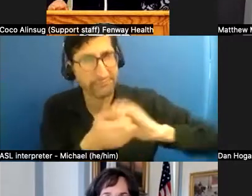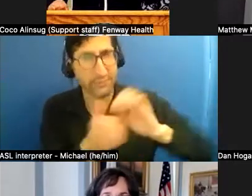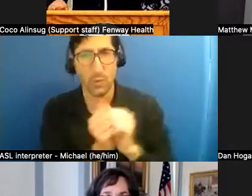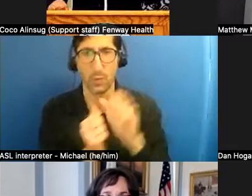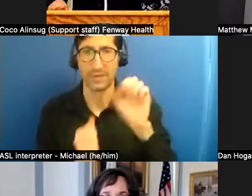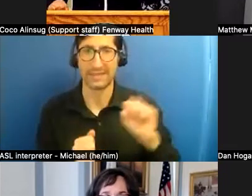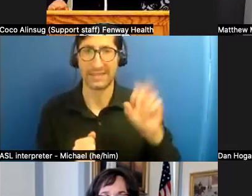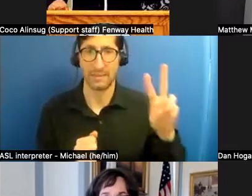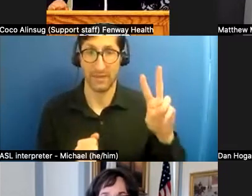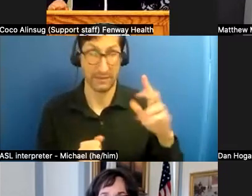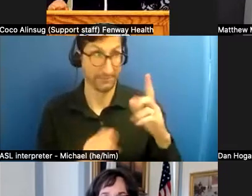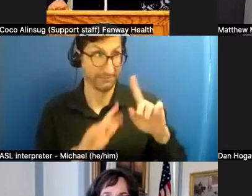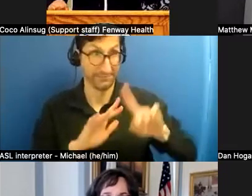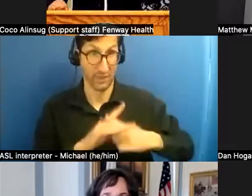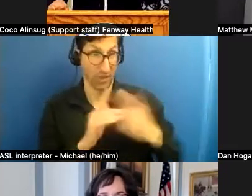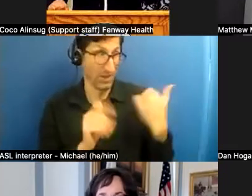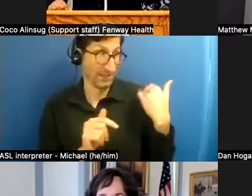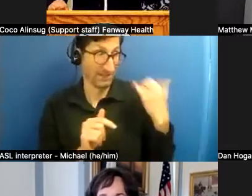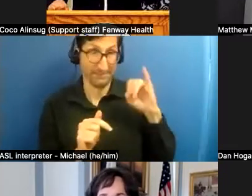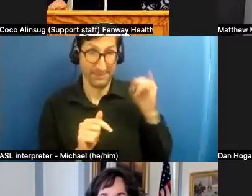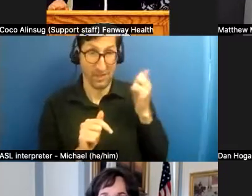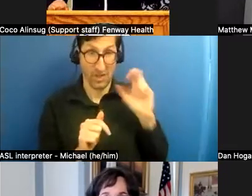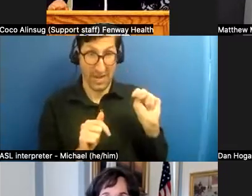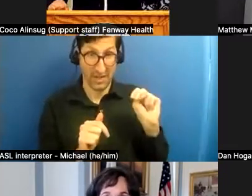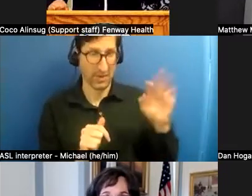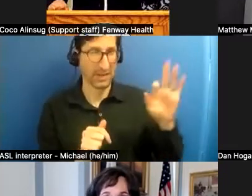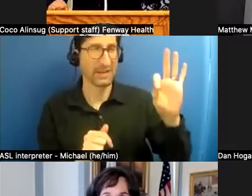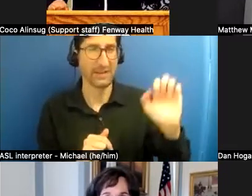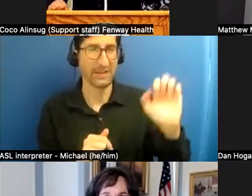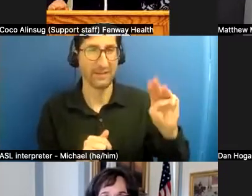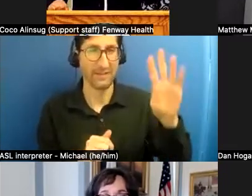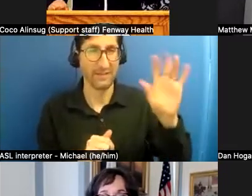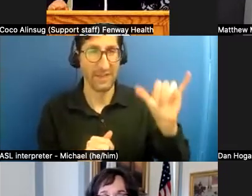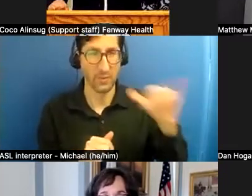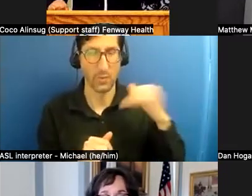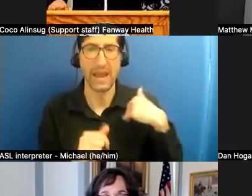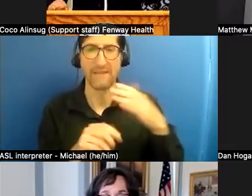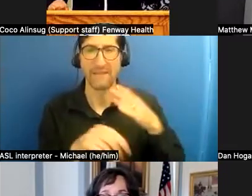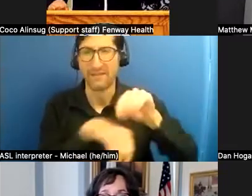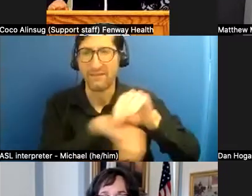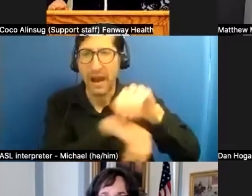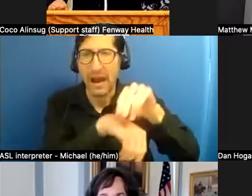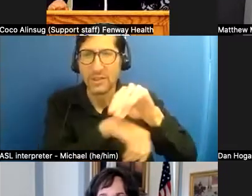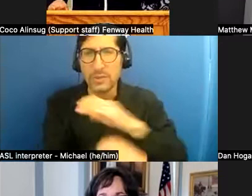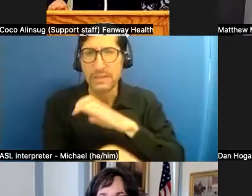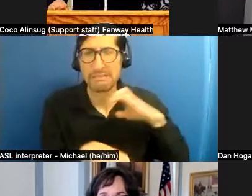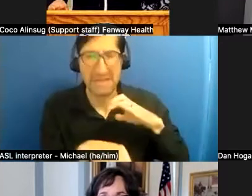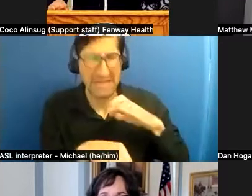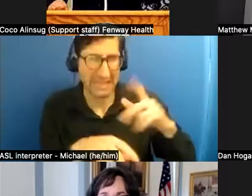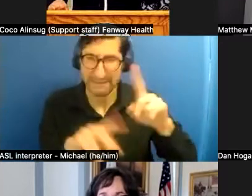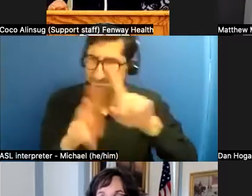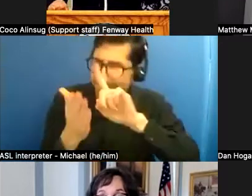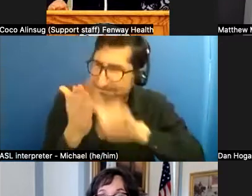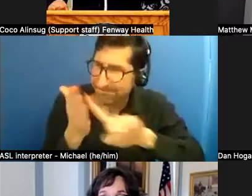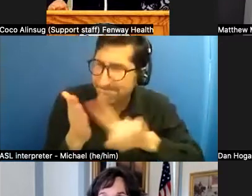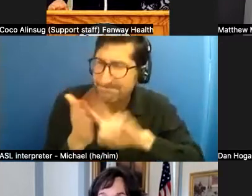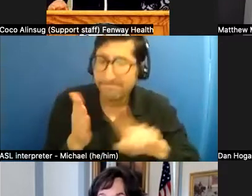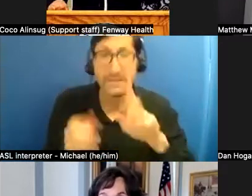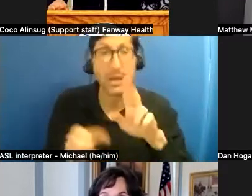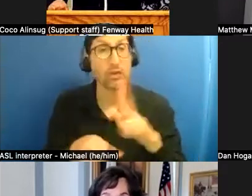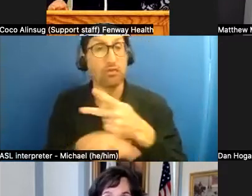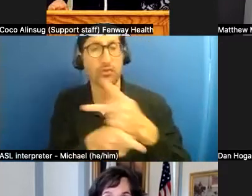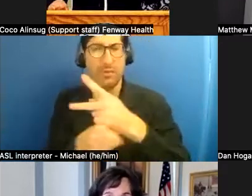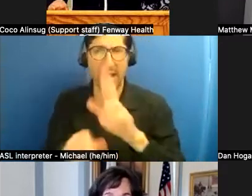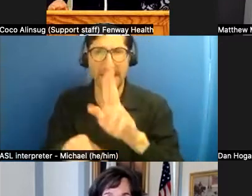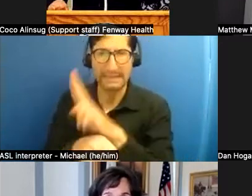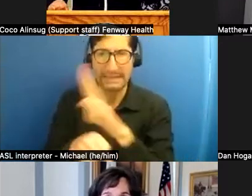Since January, Fenway Health has convened an advisory committee to explore how supervised consumption sites might operate